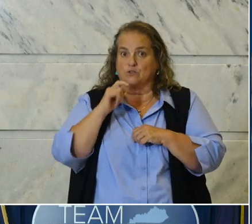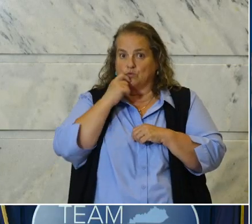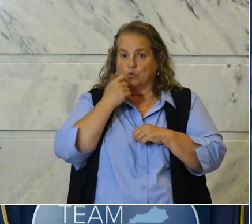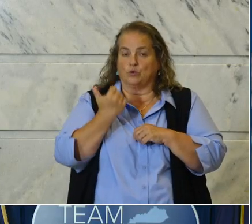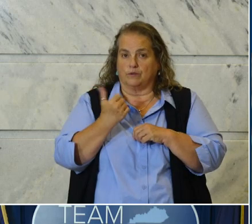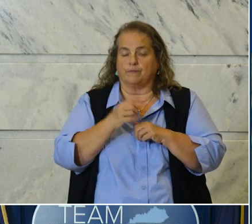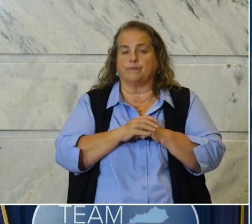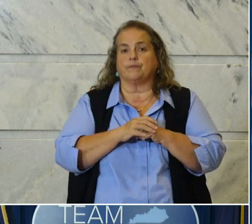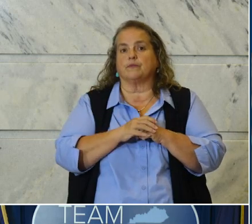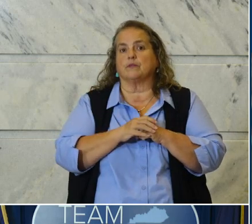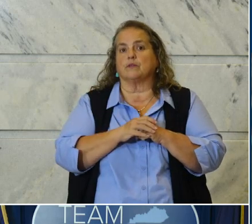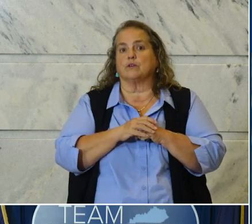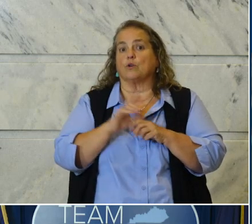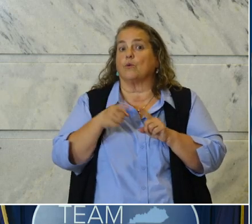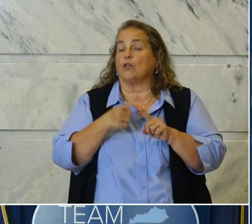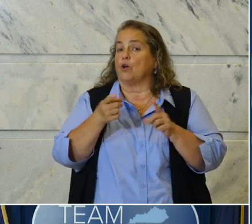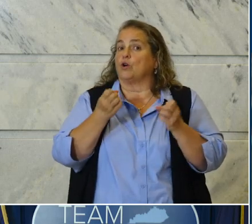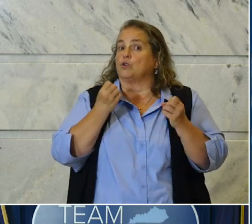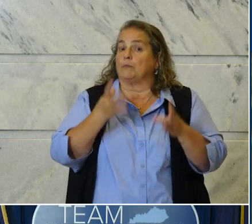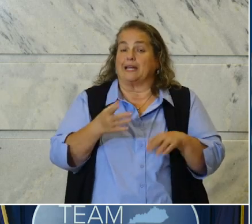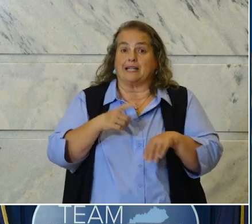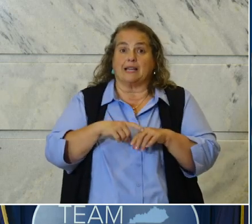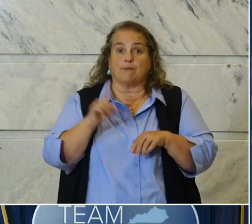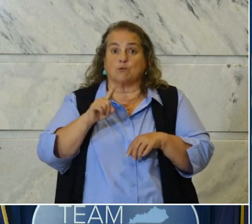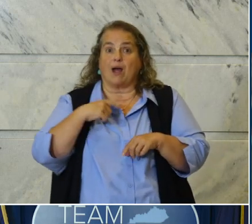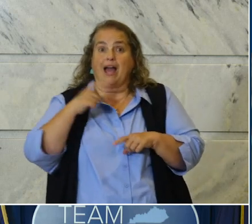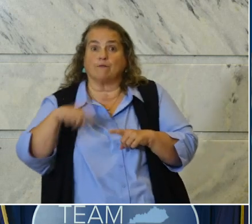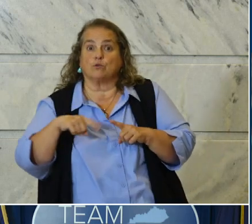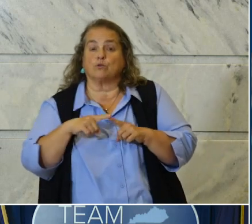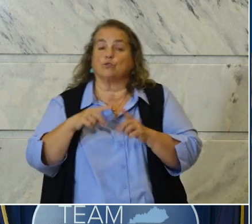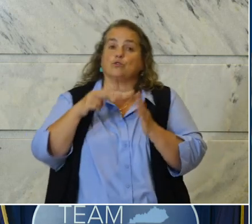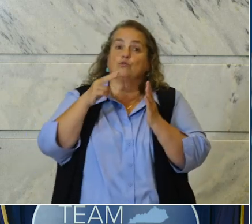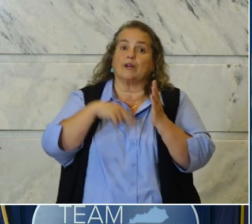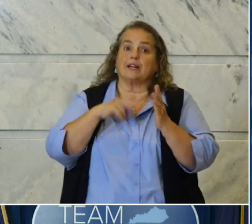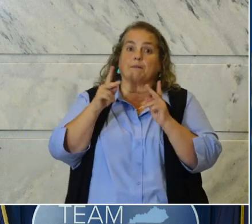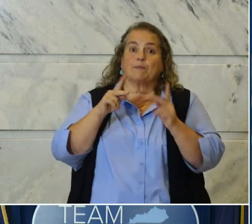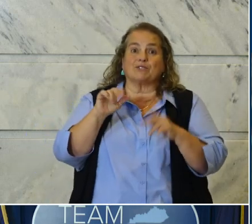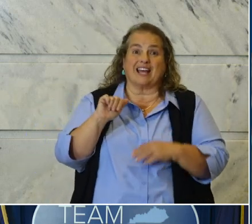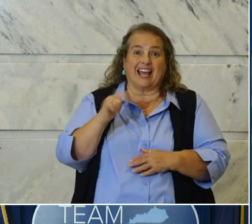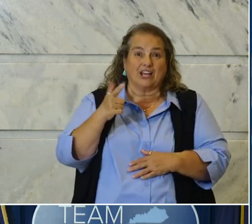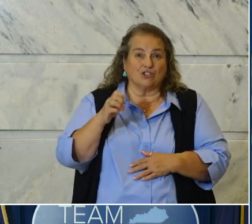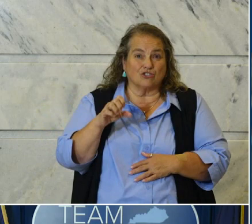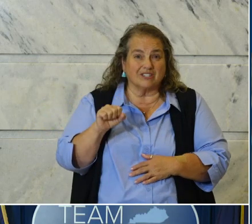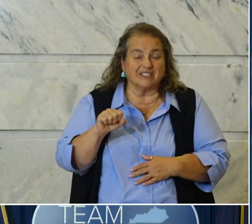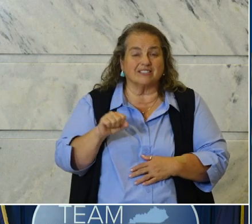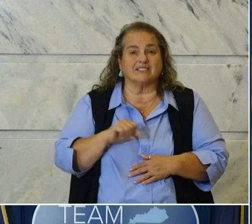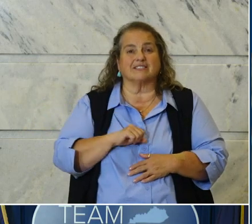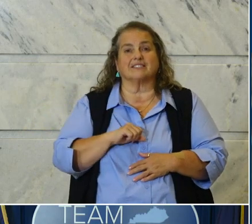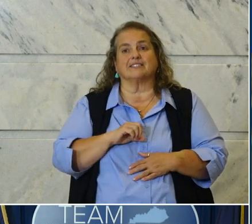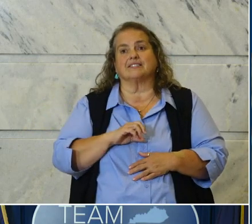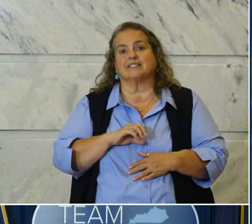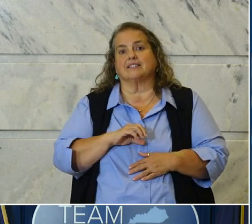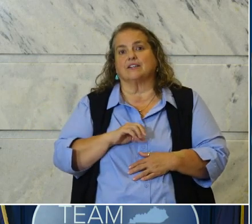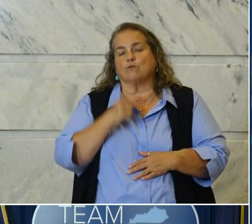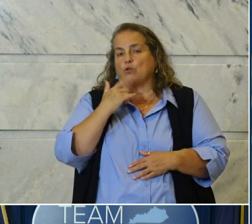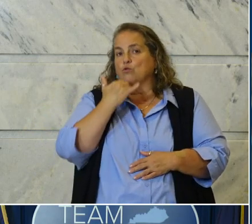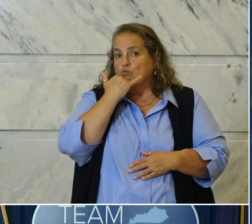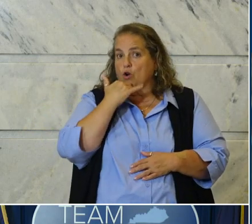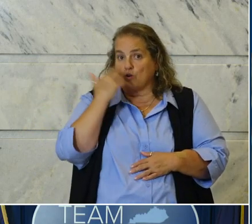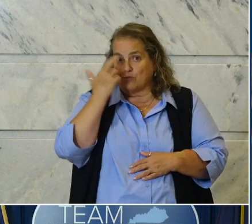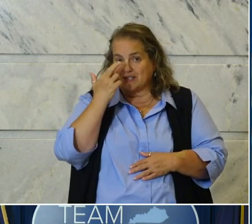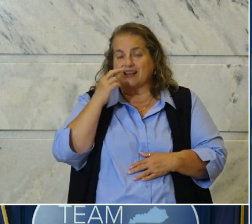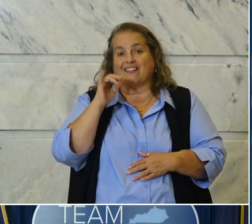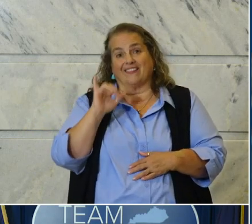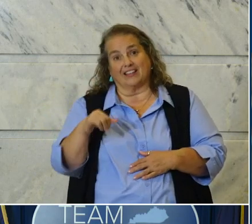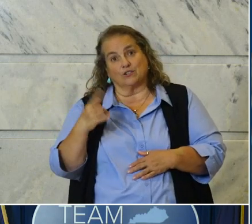When there are too many times that I have to read people's ages for the wrong reason, this